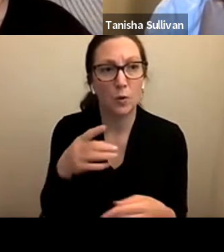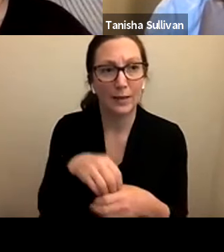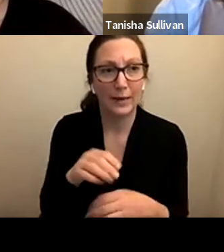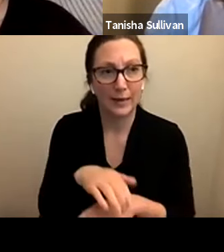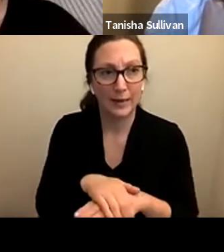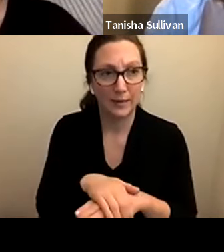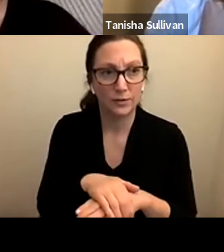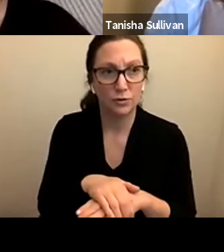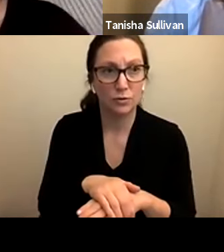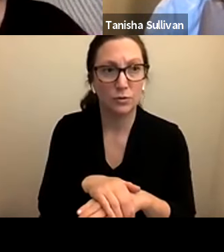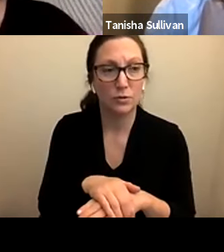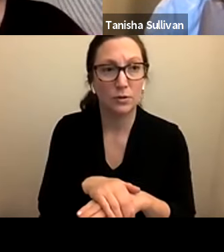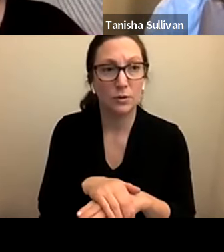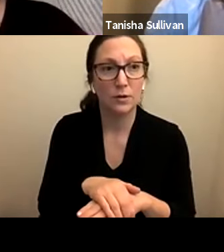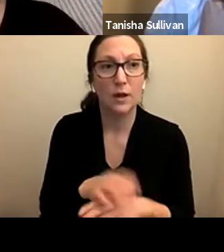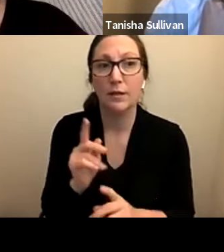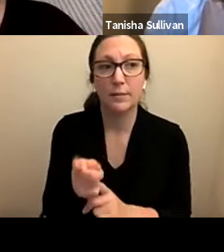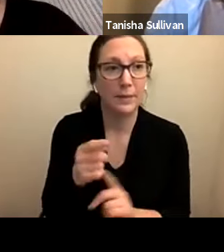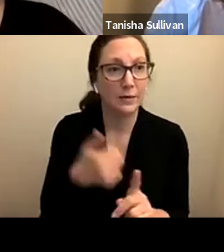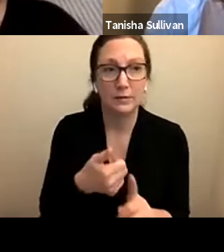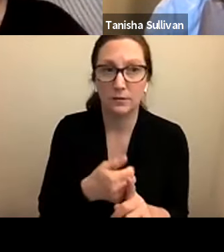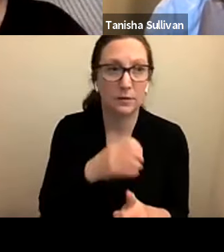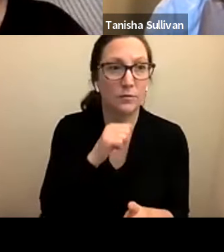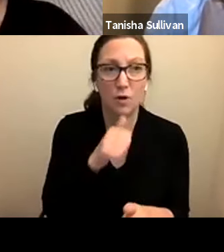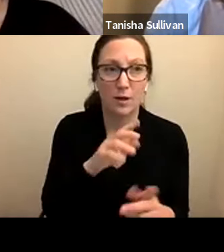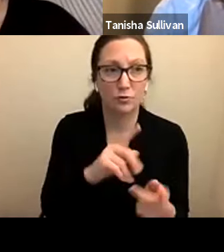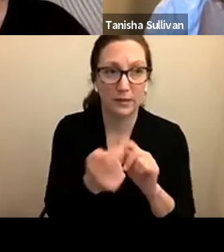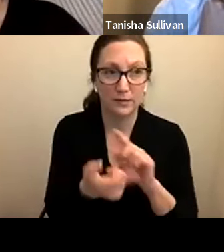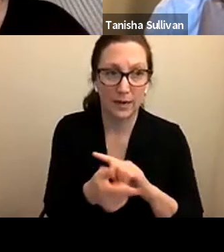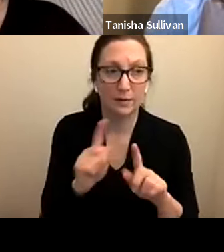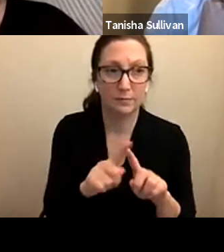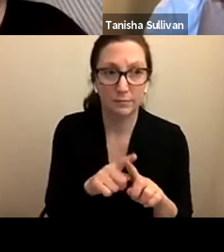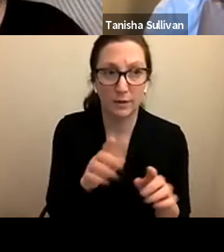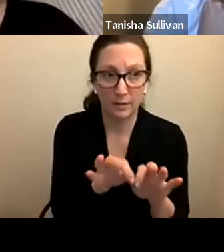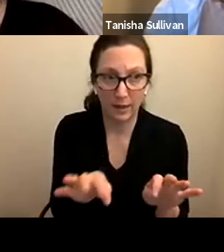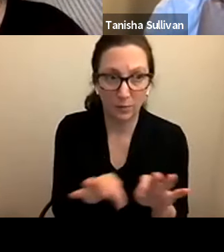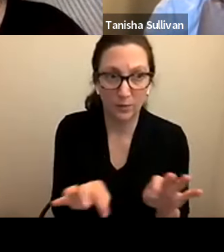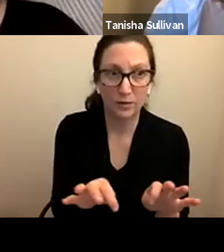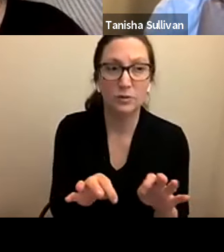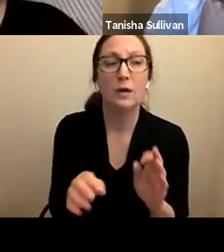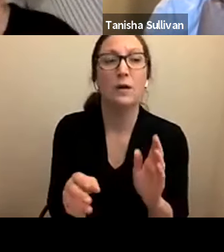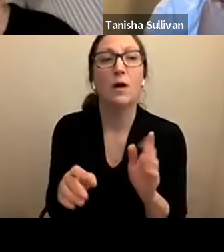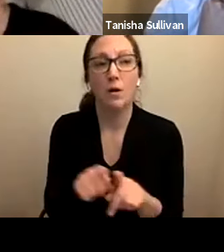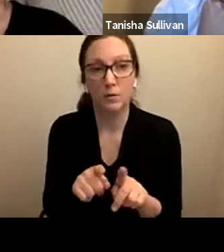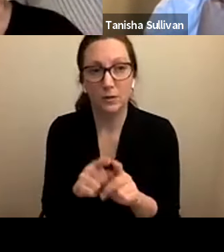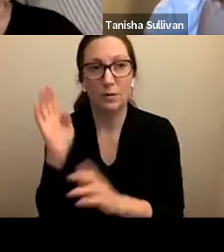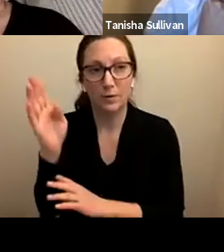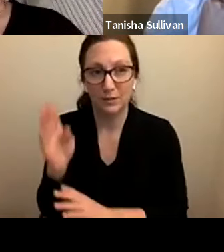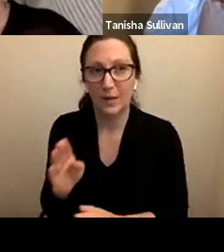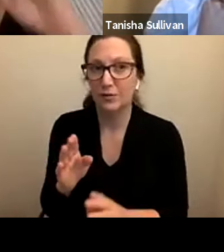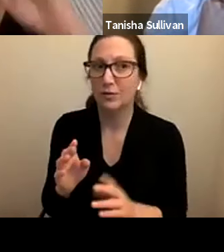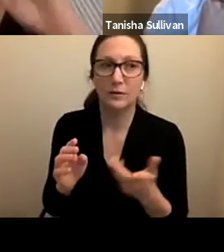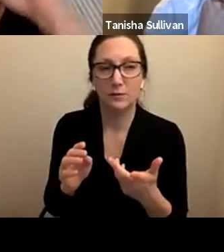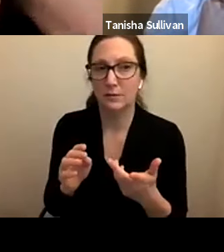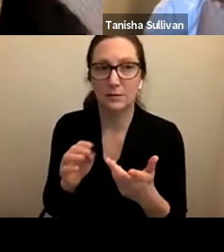in many languages, but the minutes are not. The presentations are only sometimes translated in other languages, and